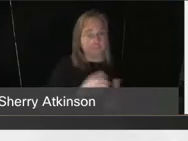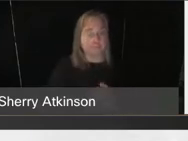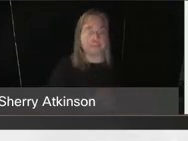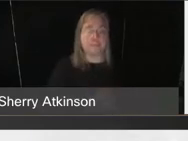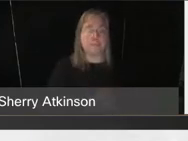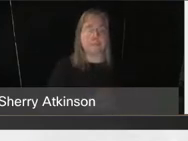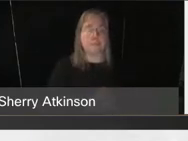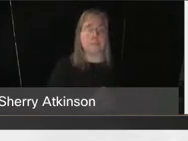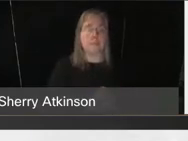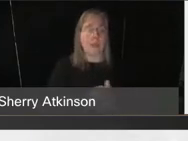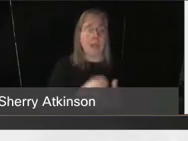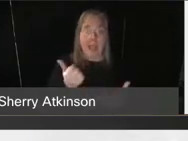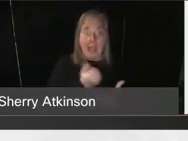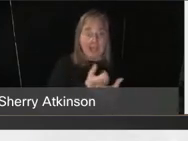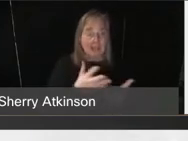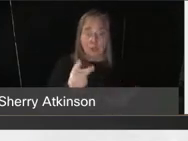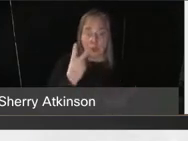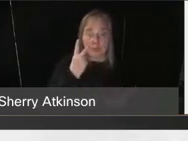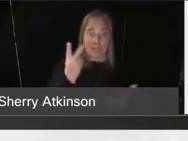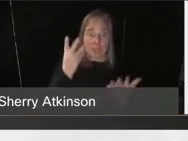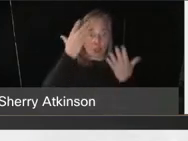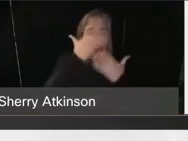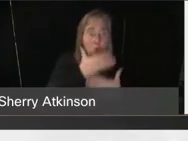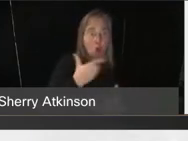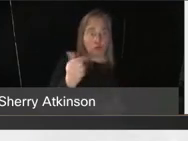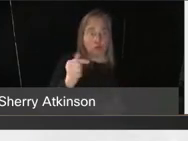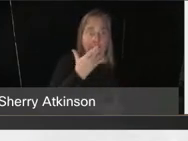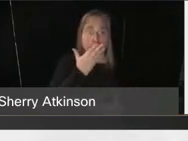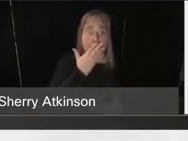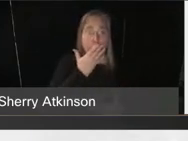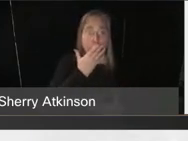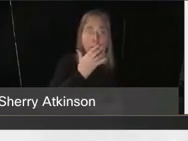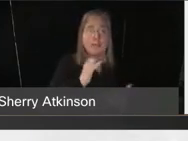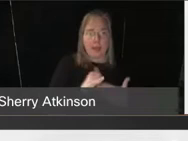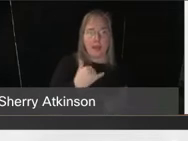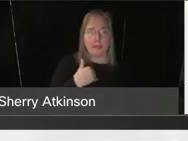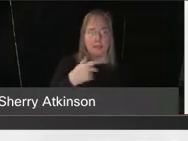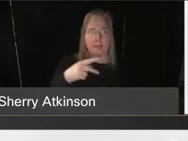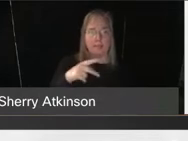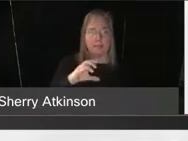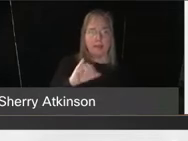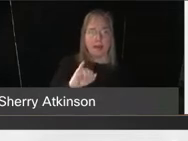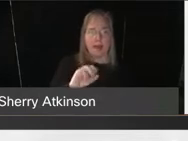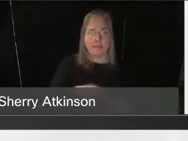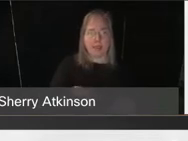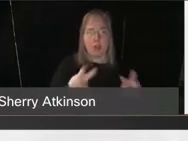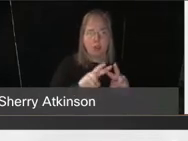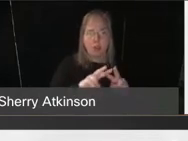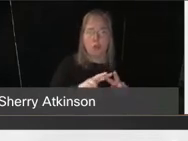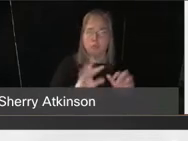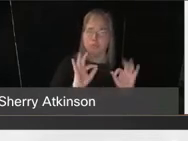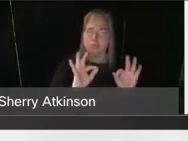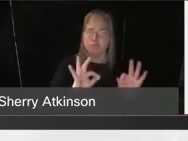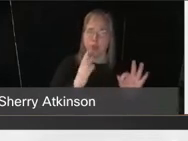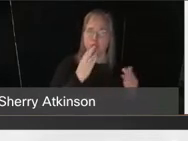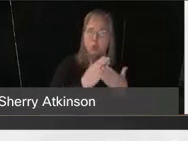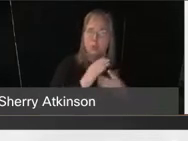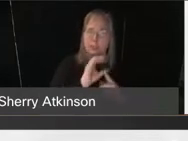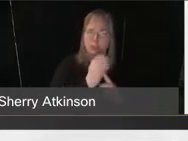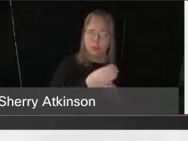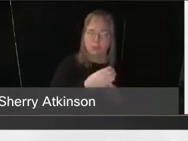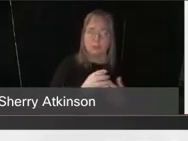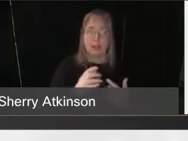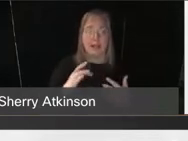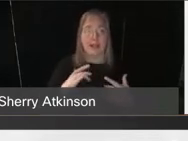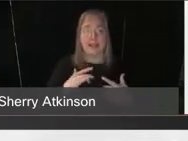say is anything that you see in darker green has a PCI value that rates it as in good condition. Anything that you see in